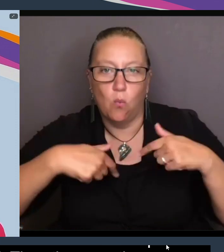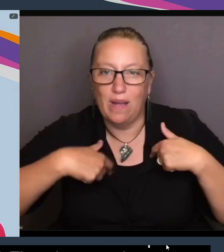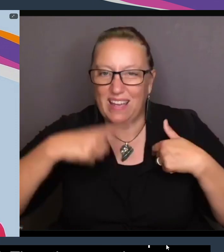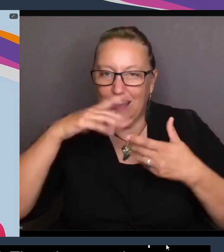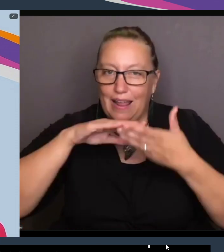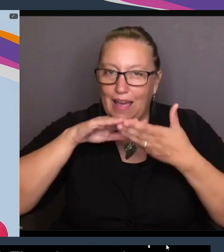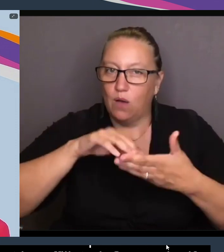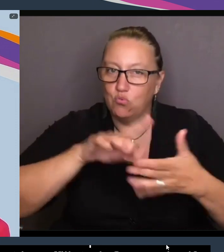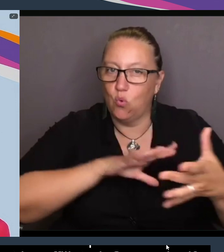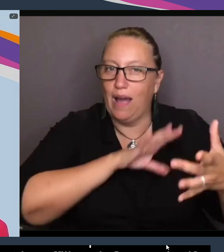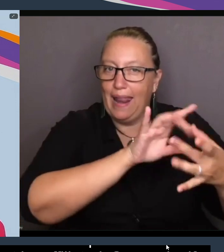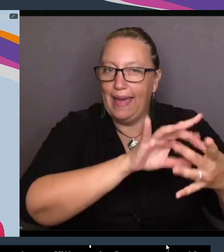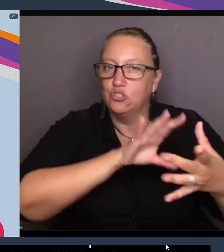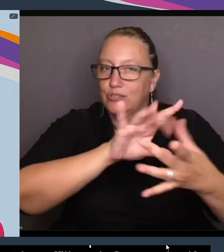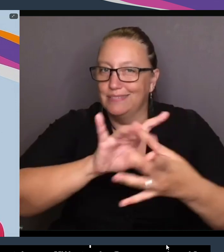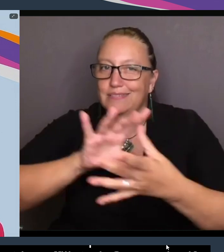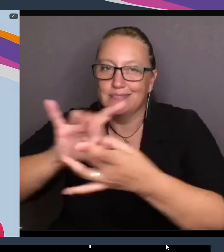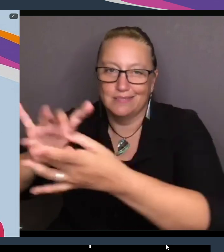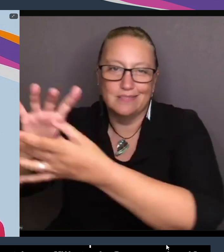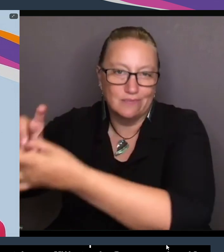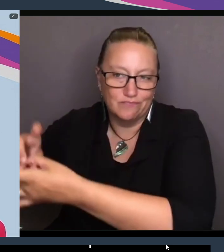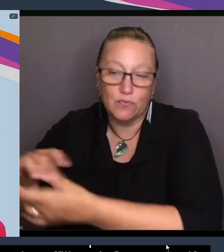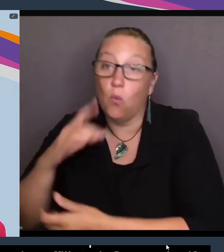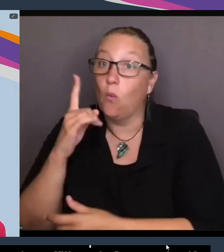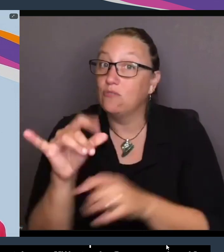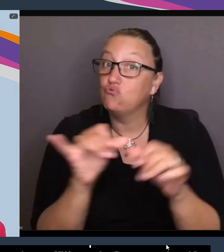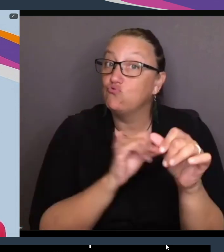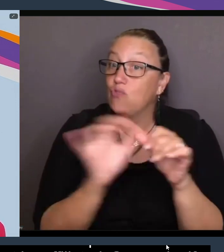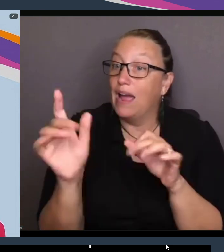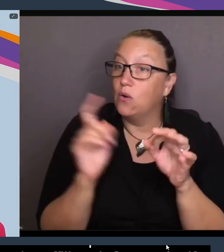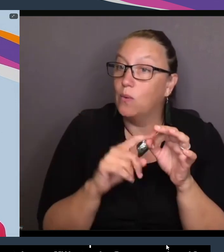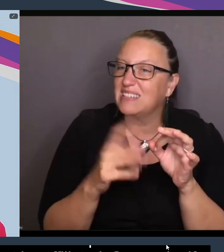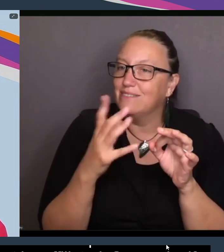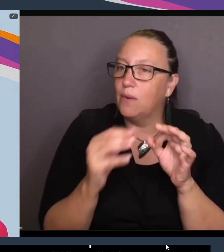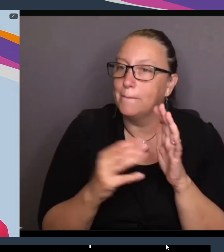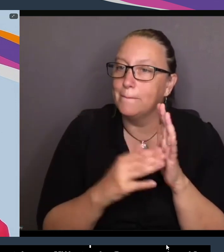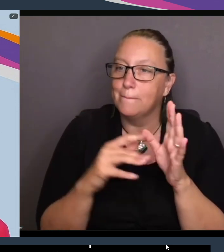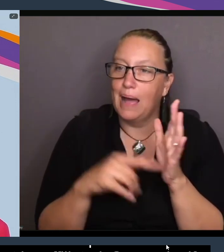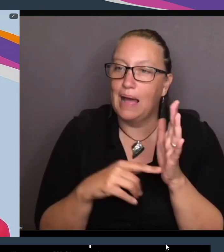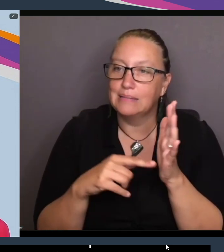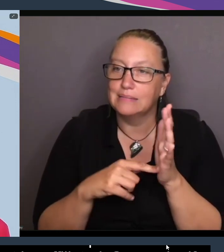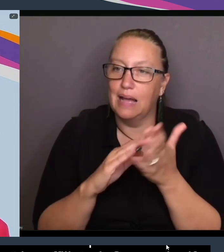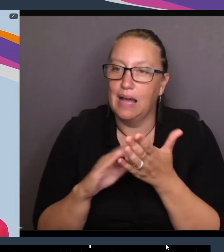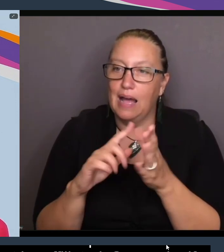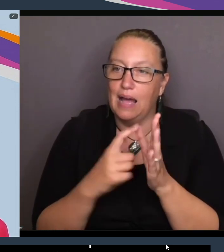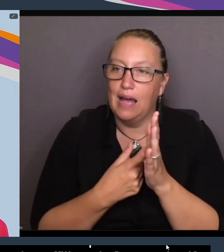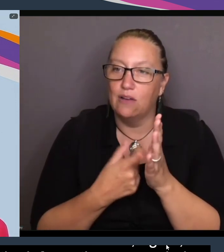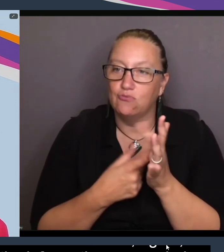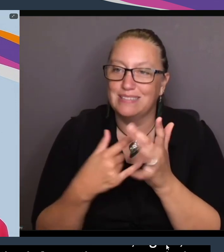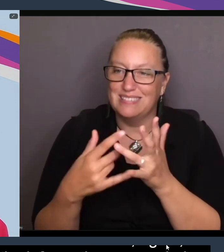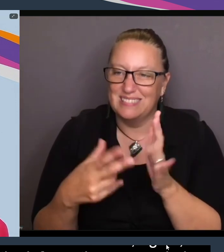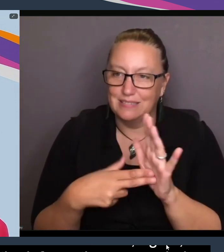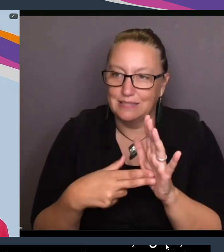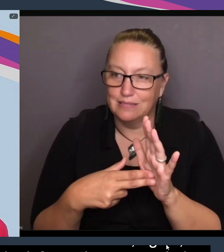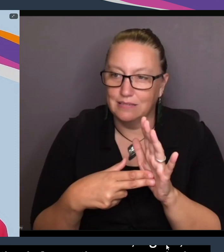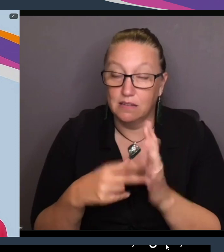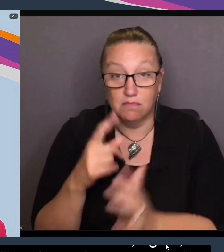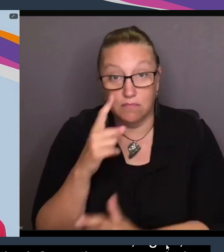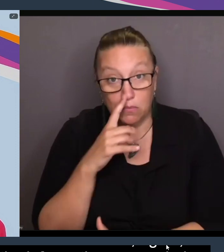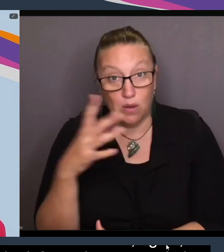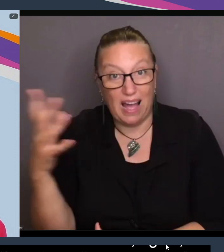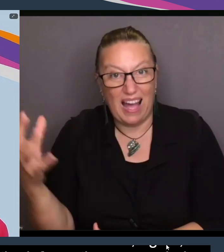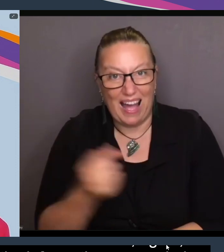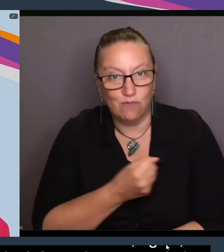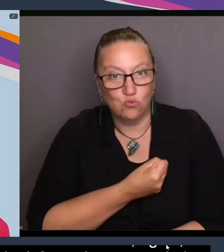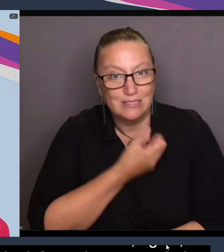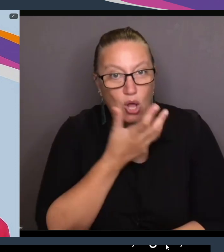make connections. One of the other questions, we got a great question from Matt Harrison about whether people need to disclose their disability